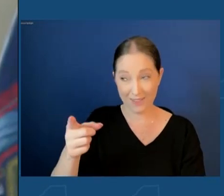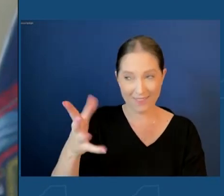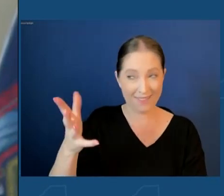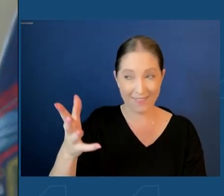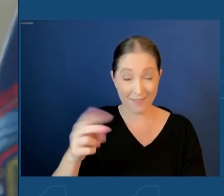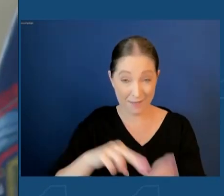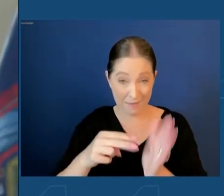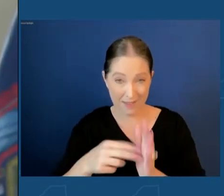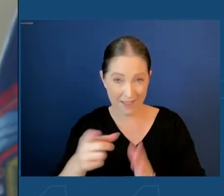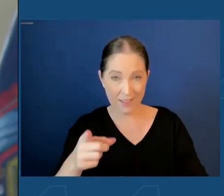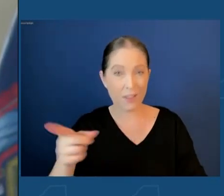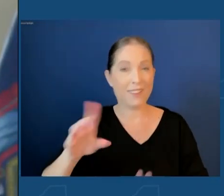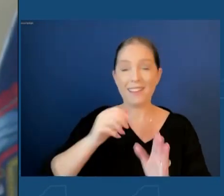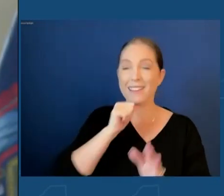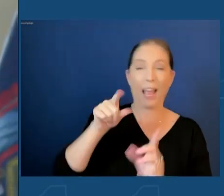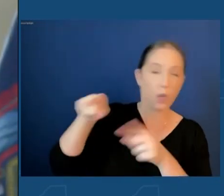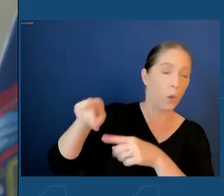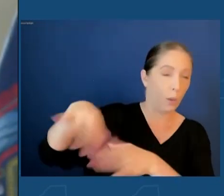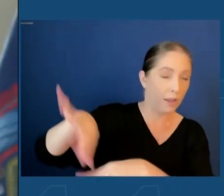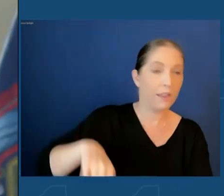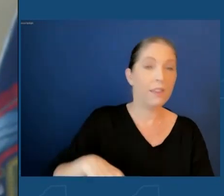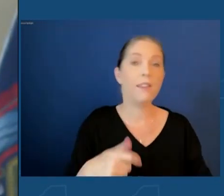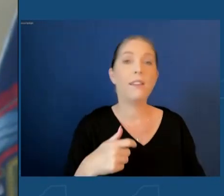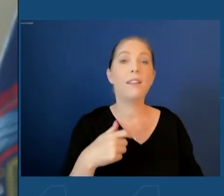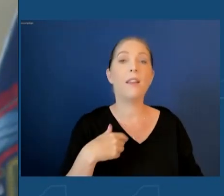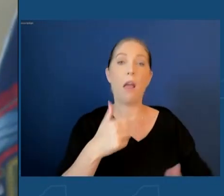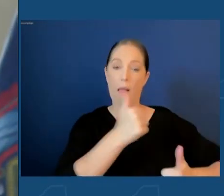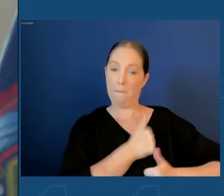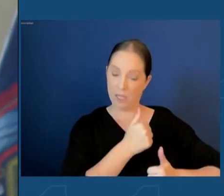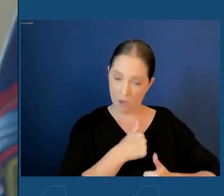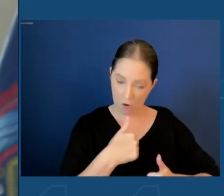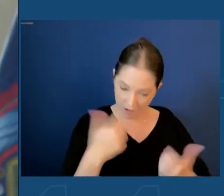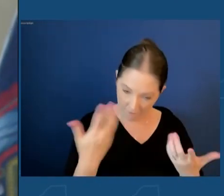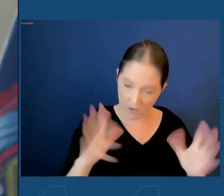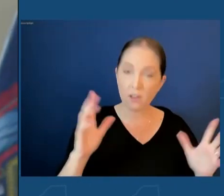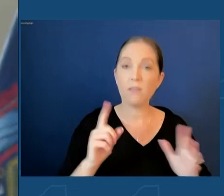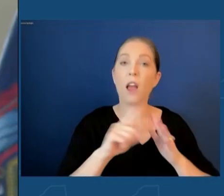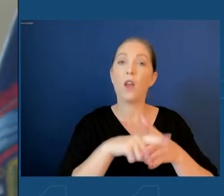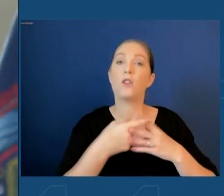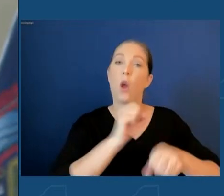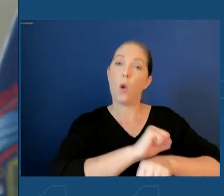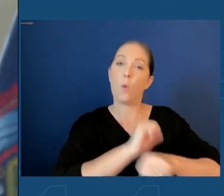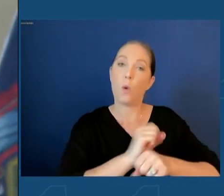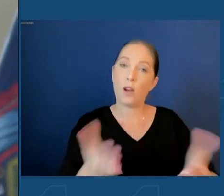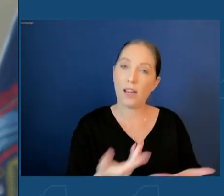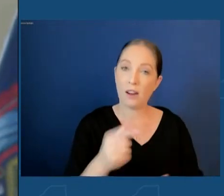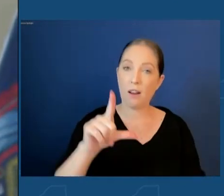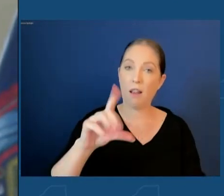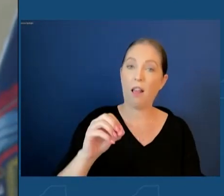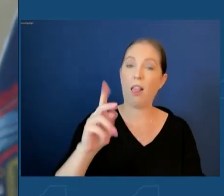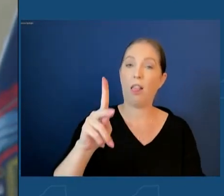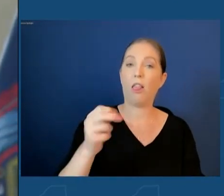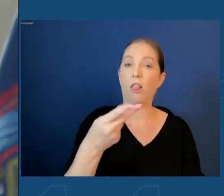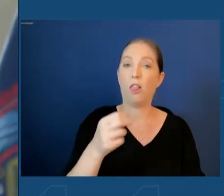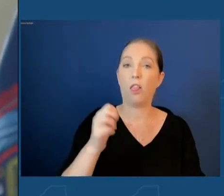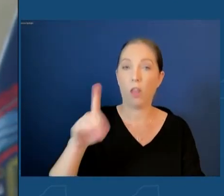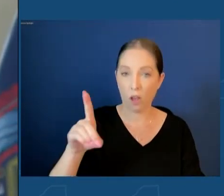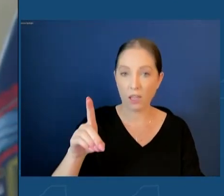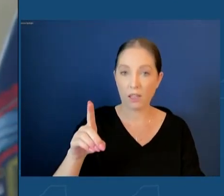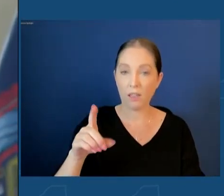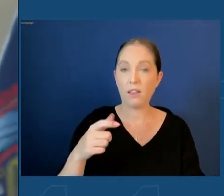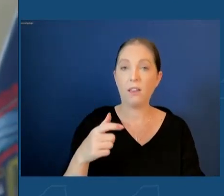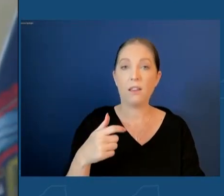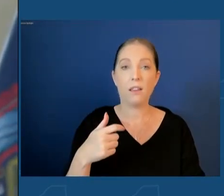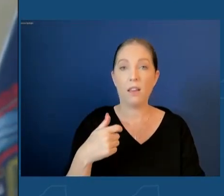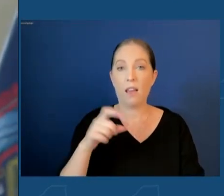Not the people who are here. I came out of the military, and I started working here with Lockheed, and then it turned into Lockheed Martin, and I spent 11 years here. And I have to tell you,